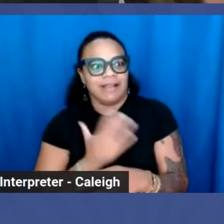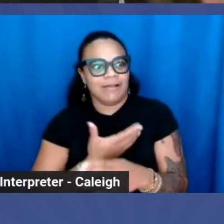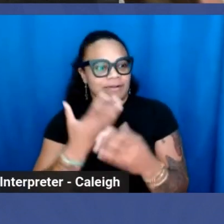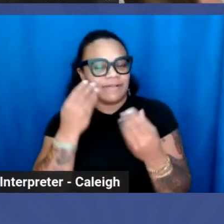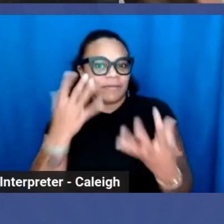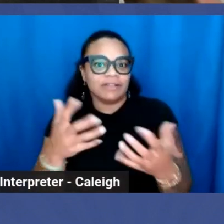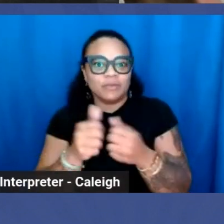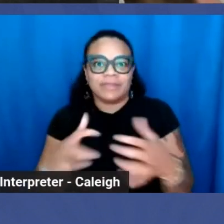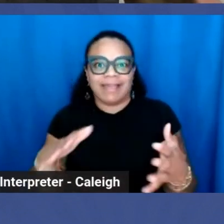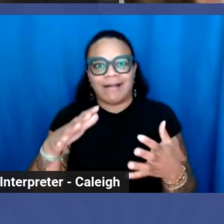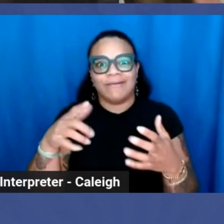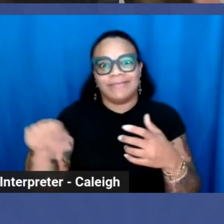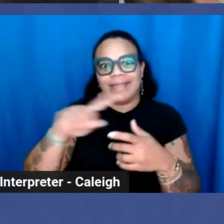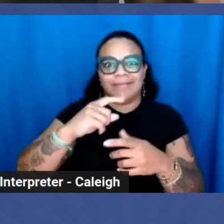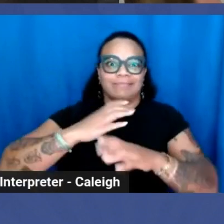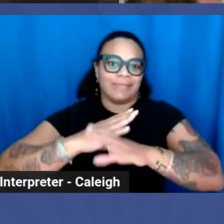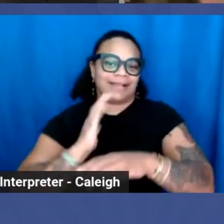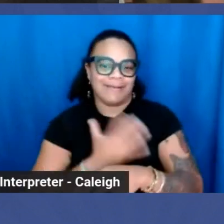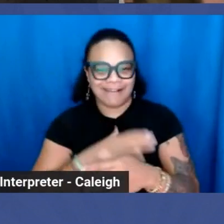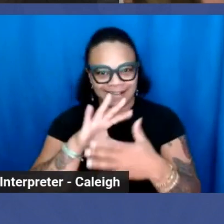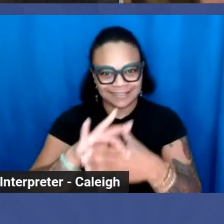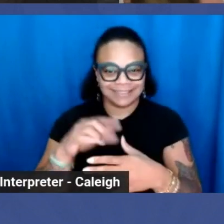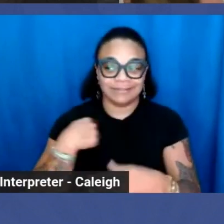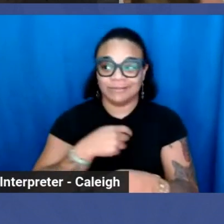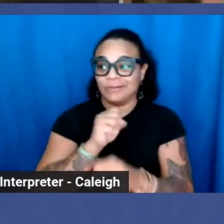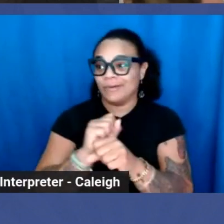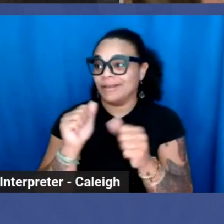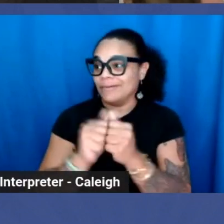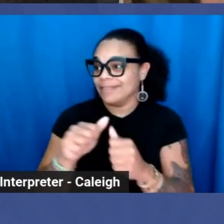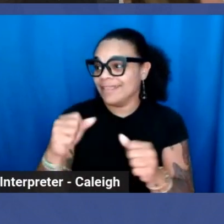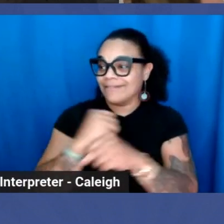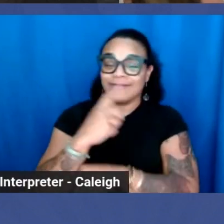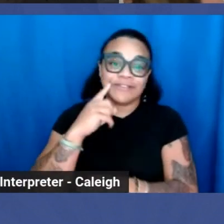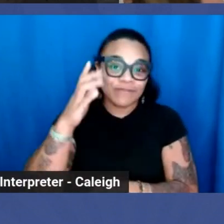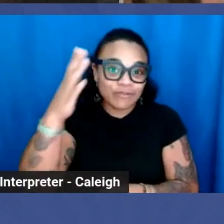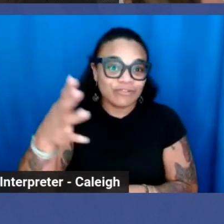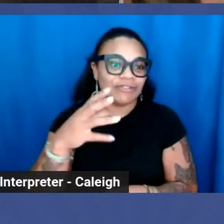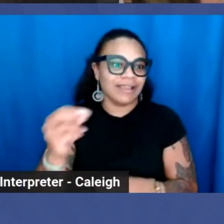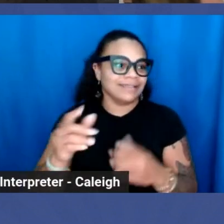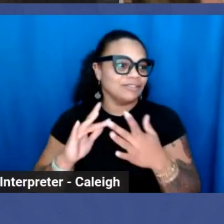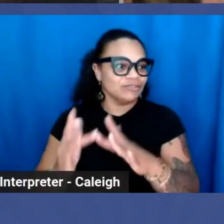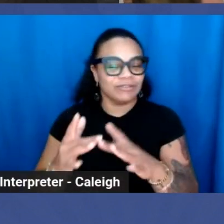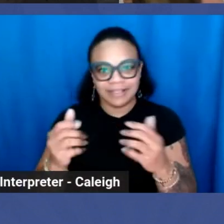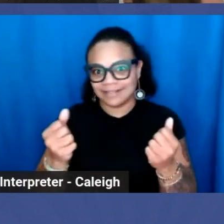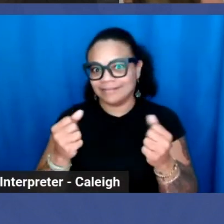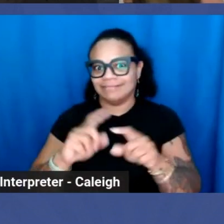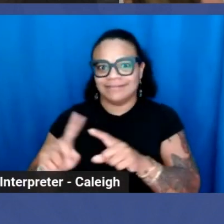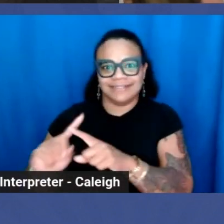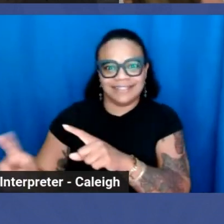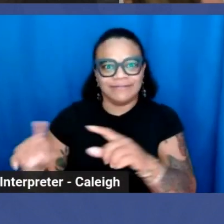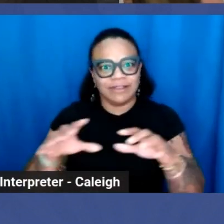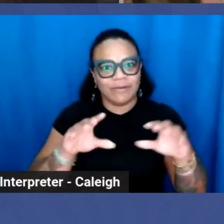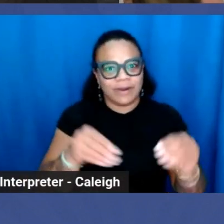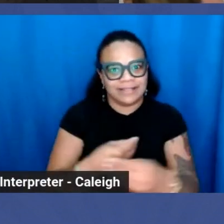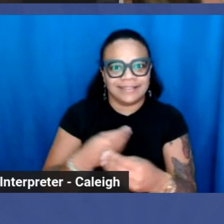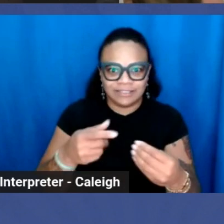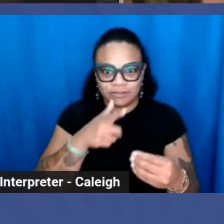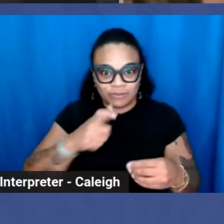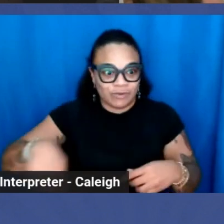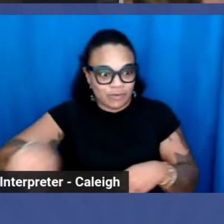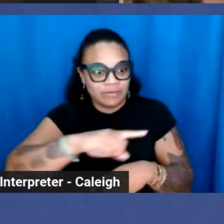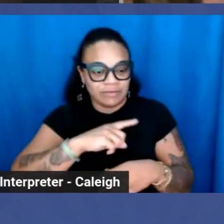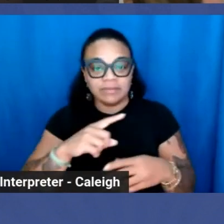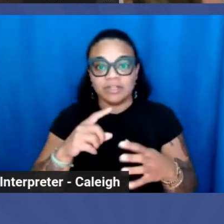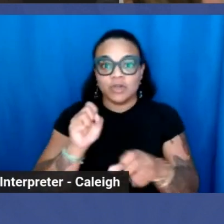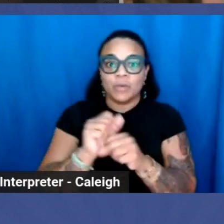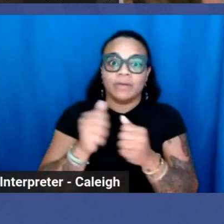We've worked with Fight for the Future as much as with Women First Digital in a lot of activations, also on the ground, with a lot of great